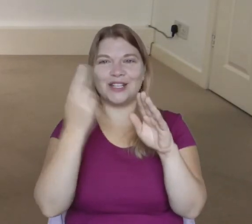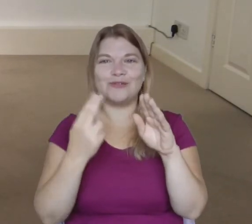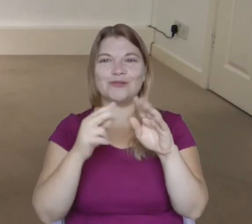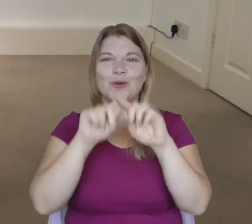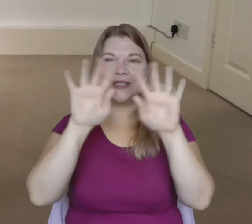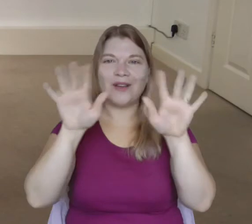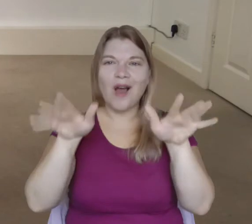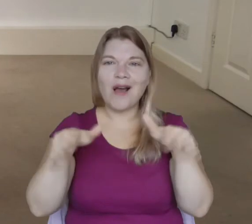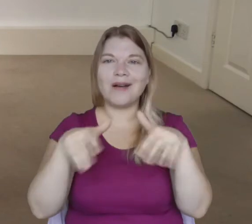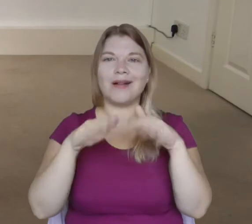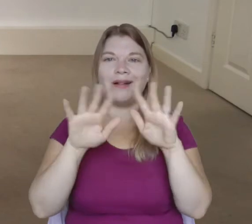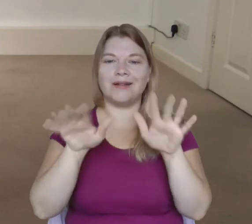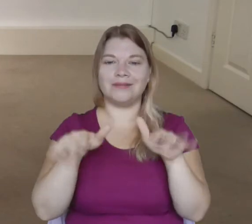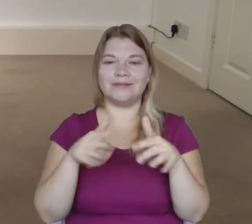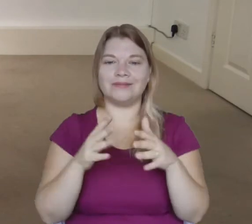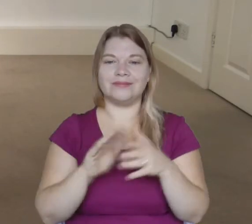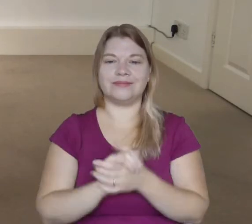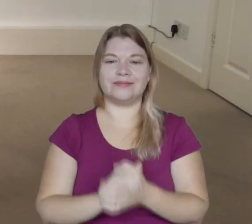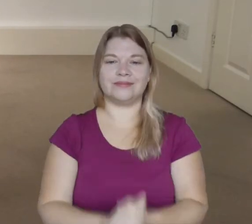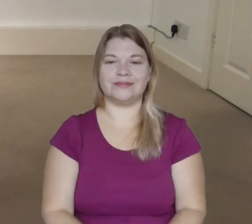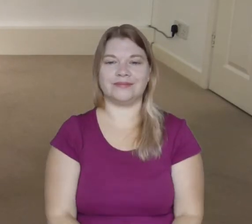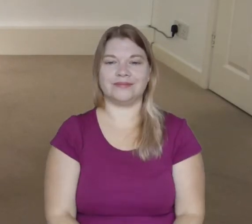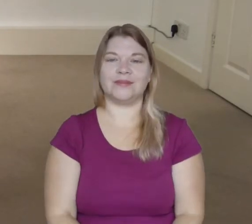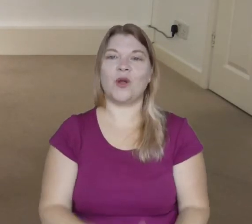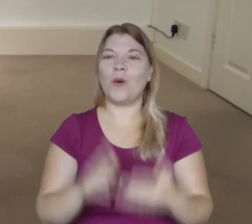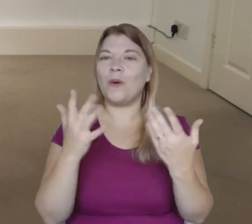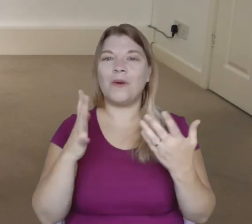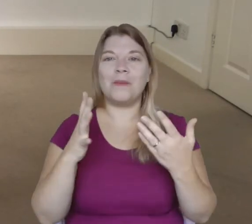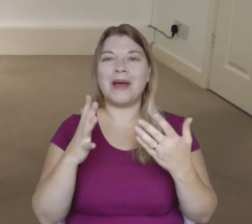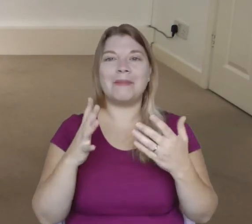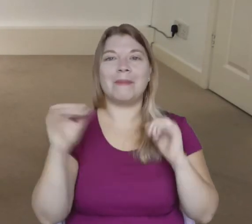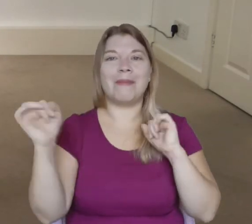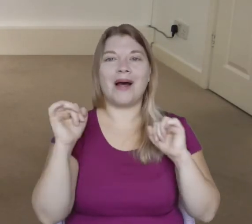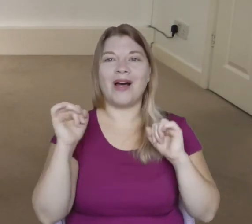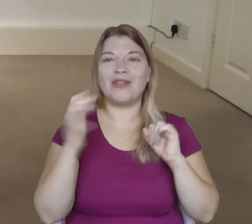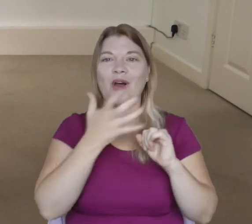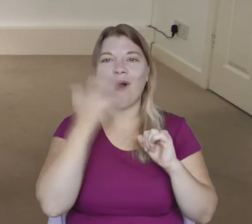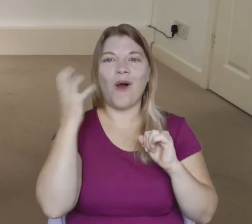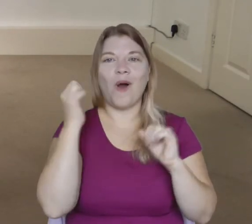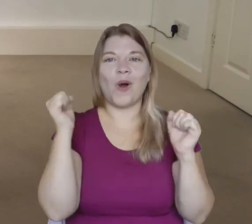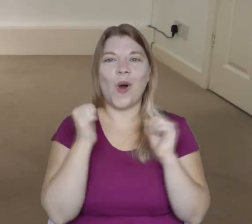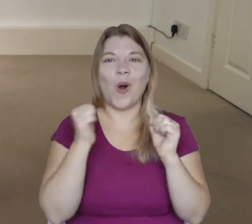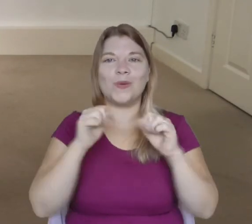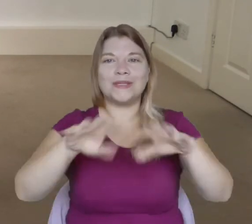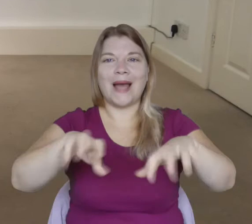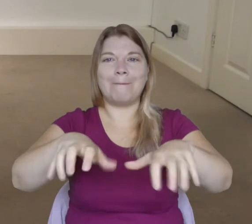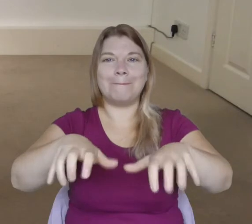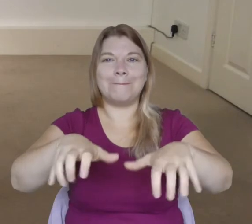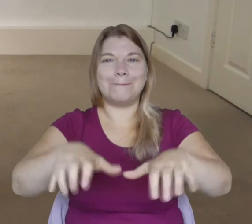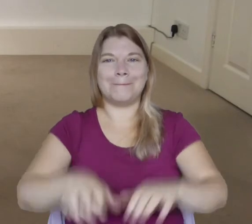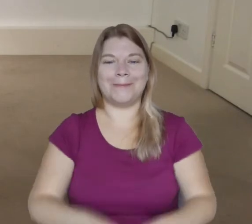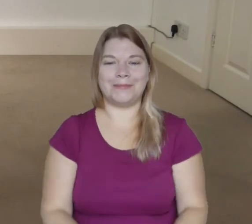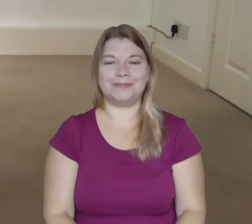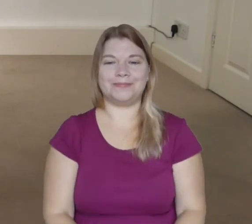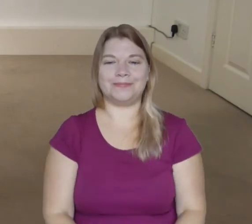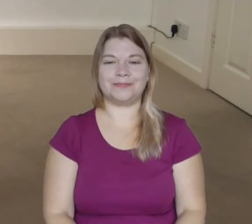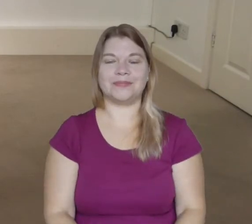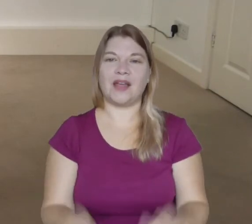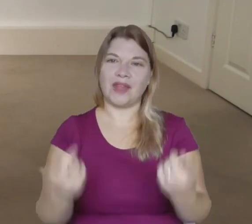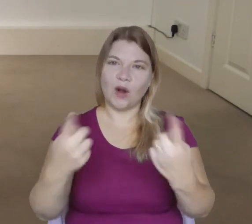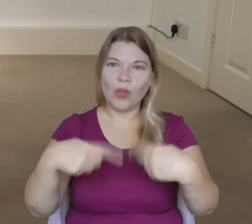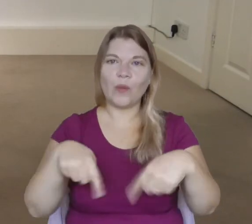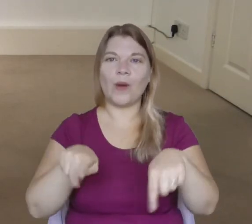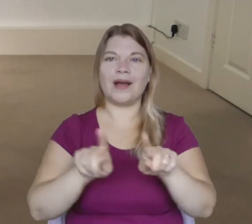end of your fingers, or almost like you're turning the hot and cold tap on at the same time. And then whichever way you've been going, circle back the other